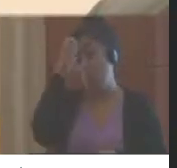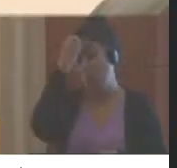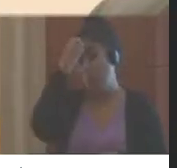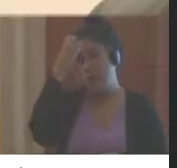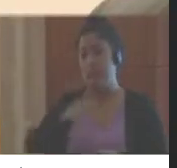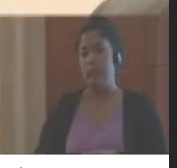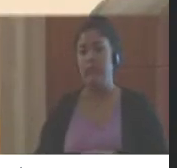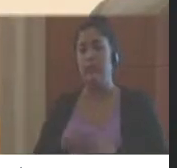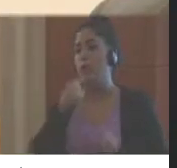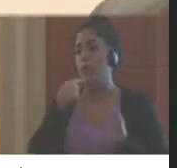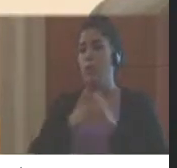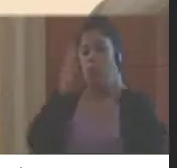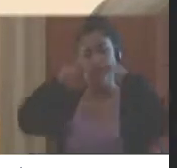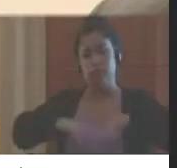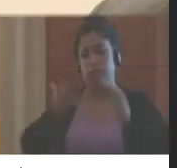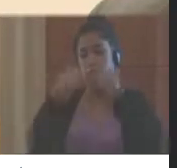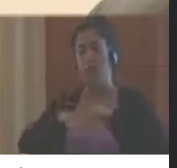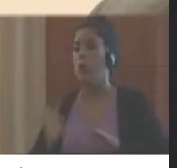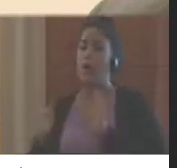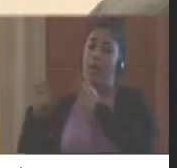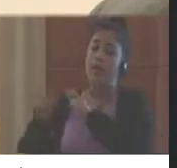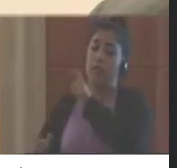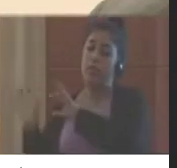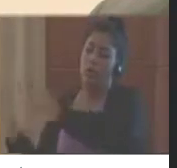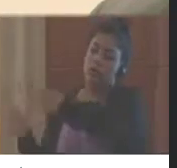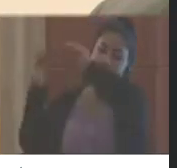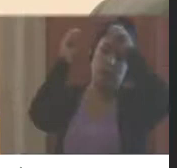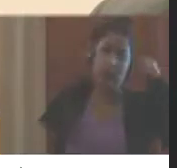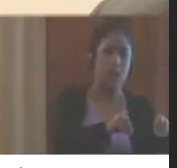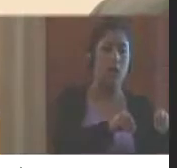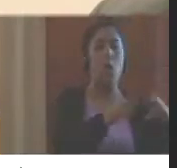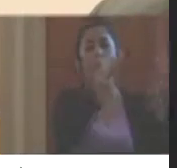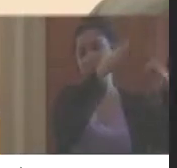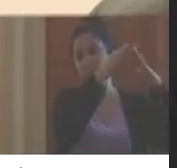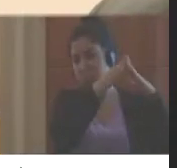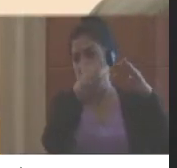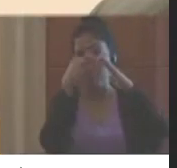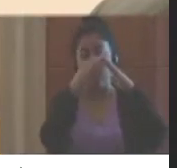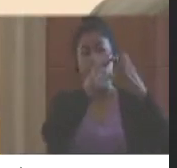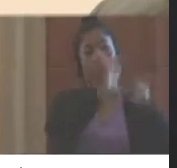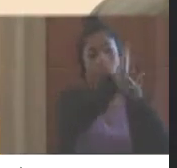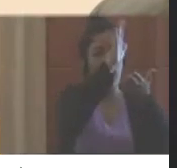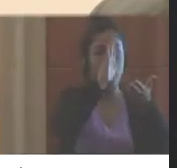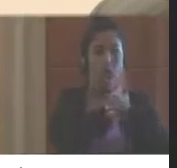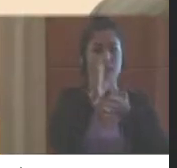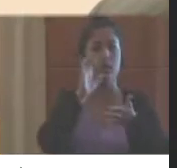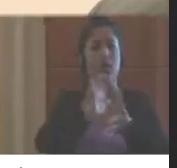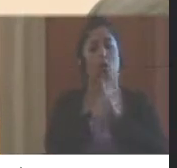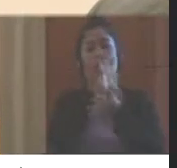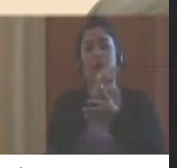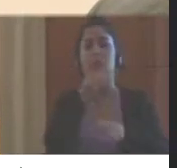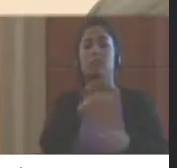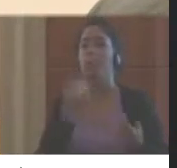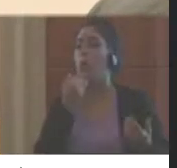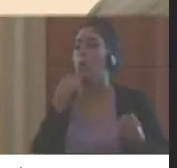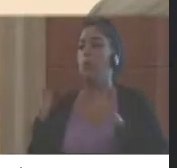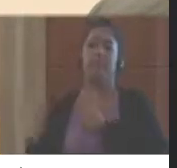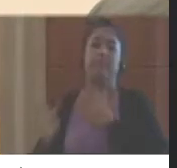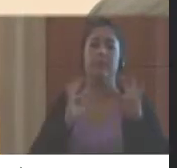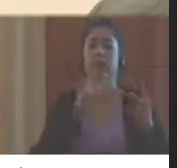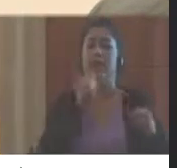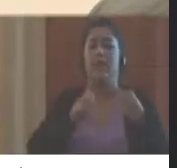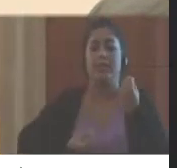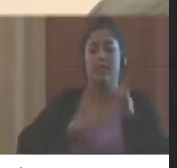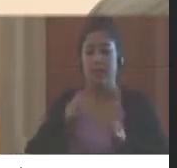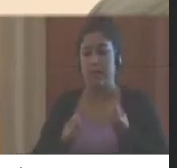Now, considering that educational centers are used as provisional shelters in the case of a disaster, how is the education